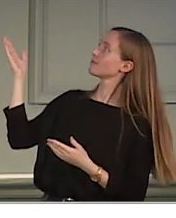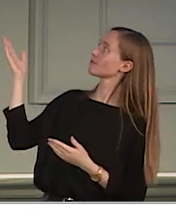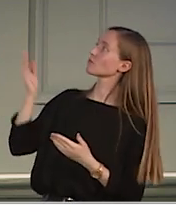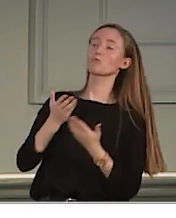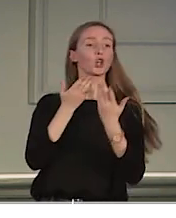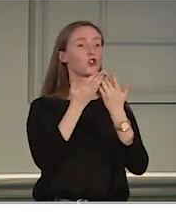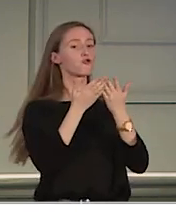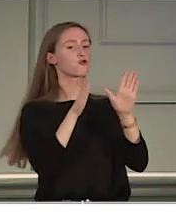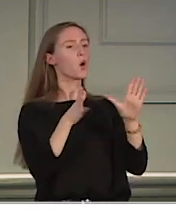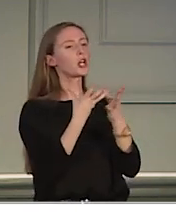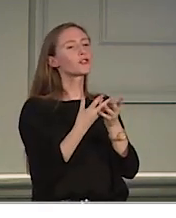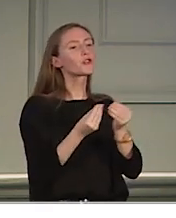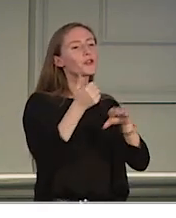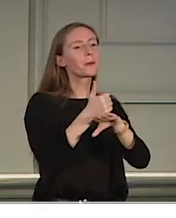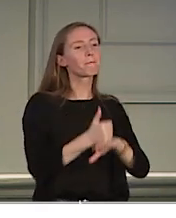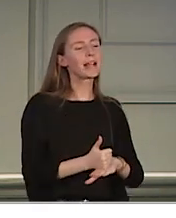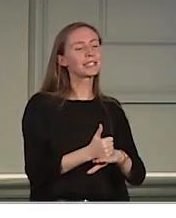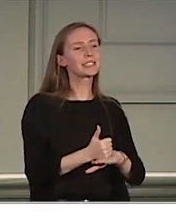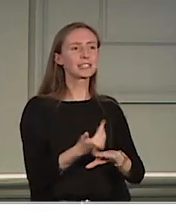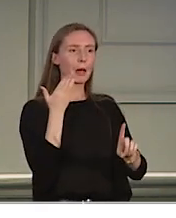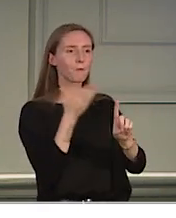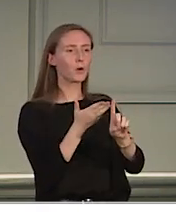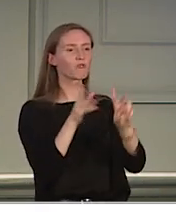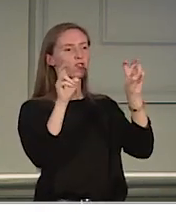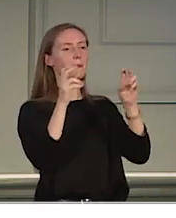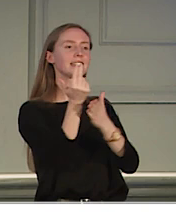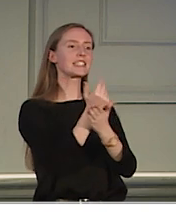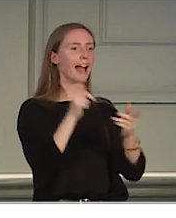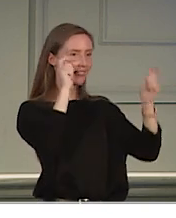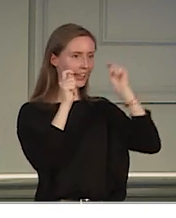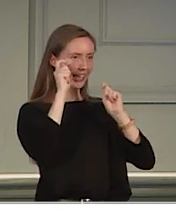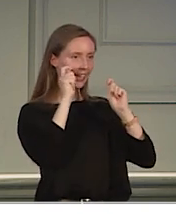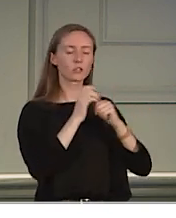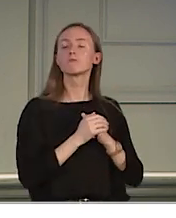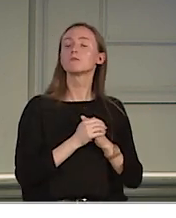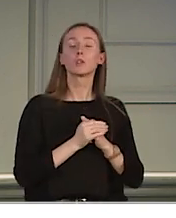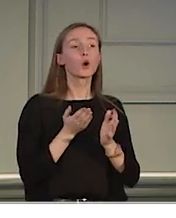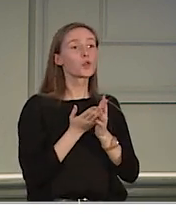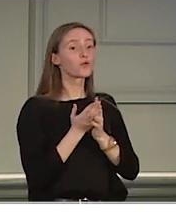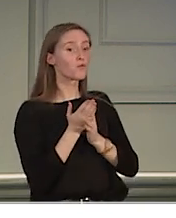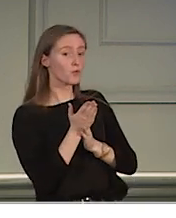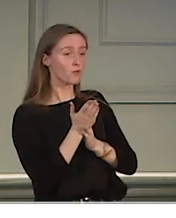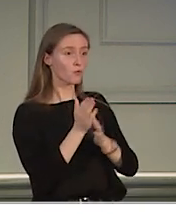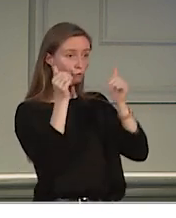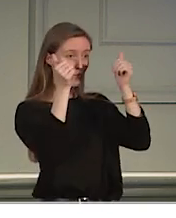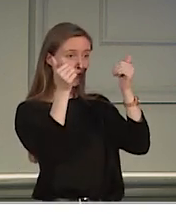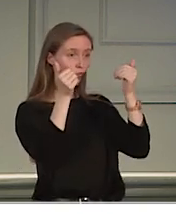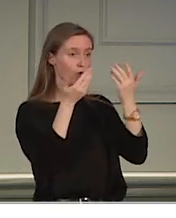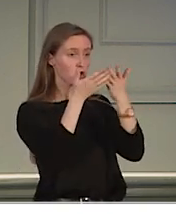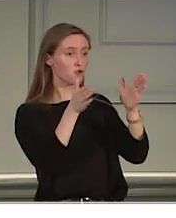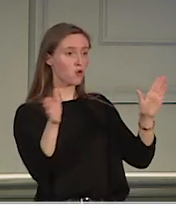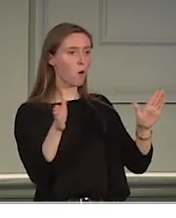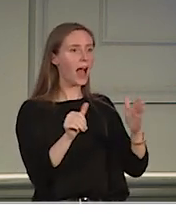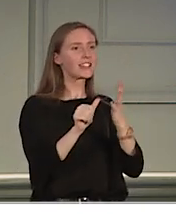solution-based approach commonly referred to as design thinking. Through the development of the installation, as well as an accompanying 6,000-word thesis,